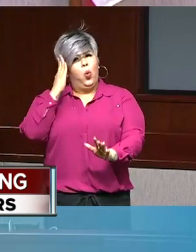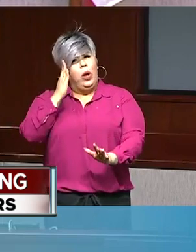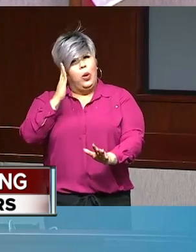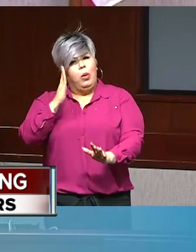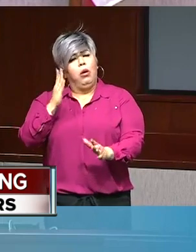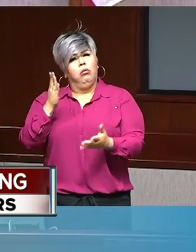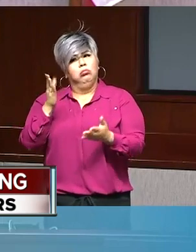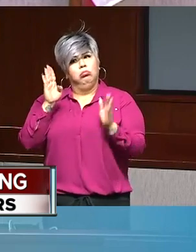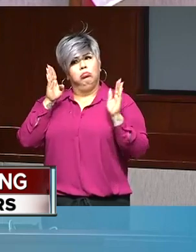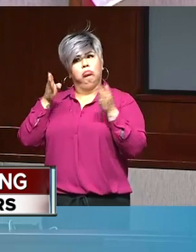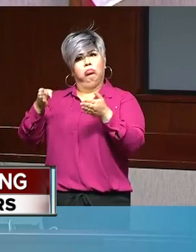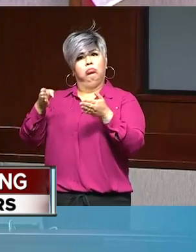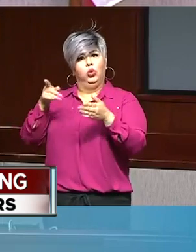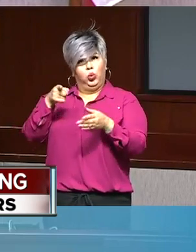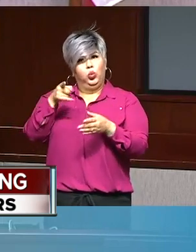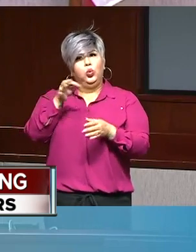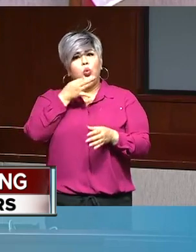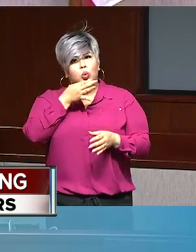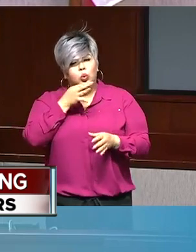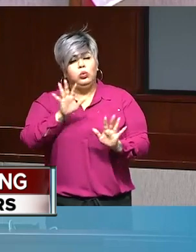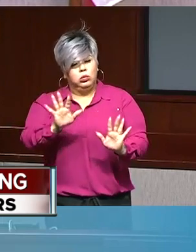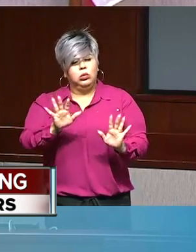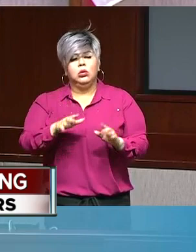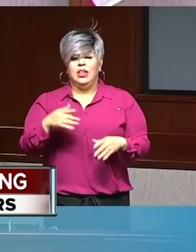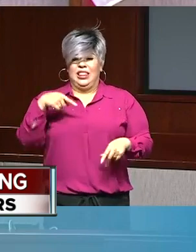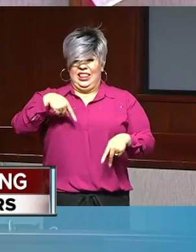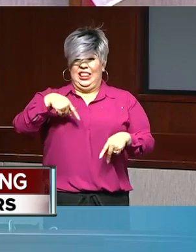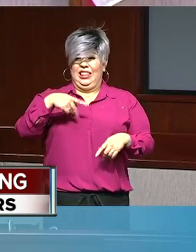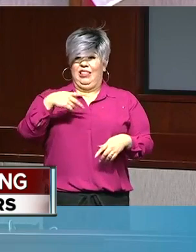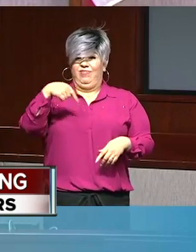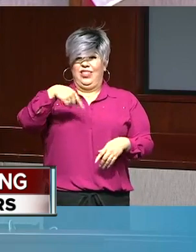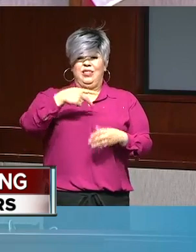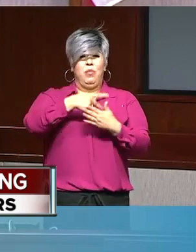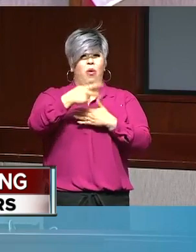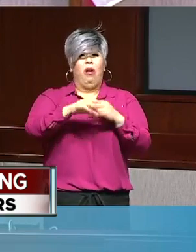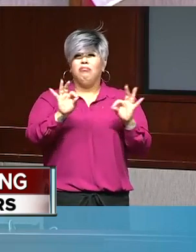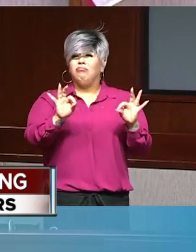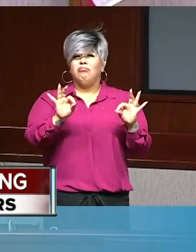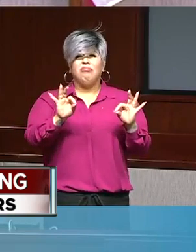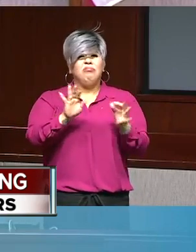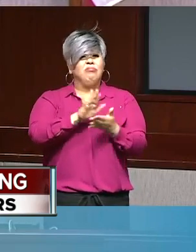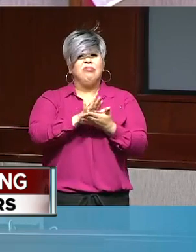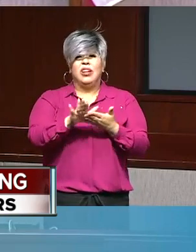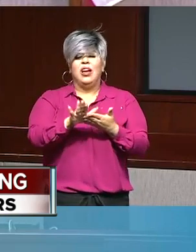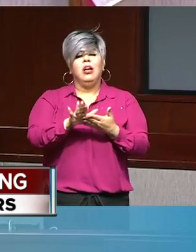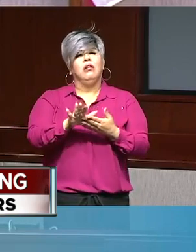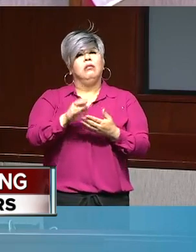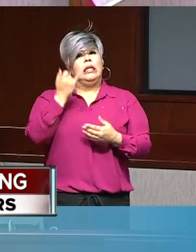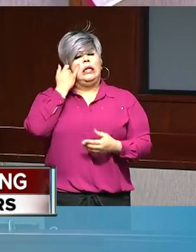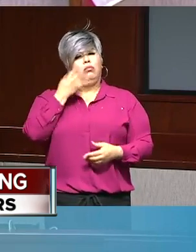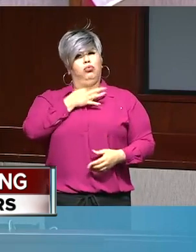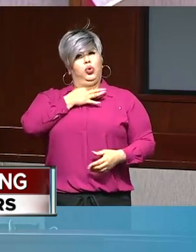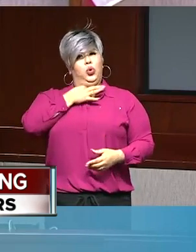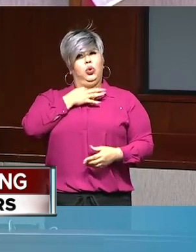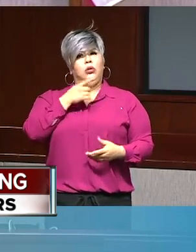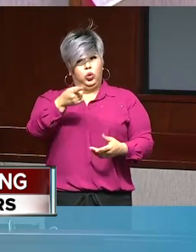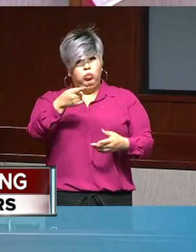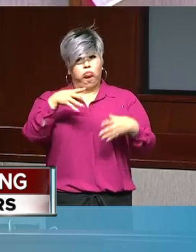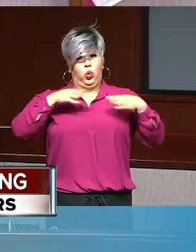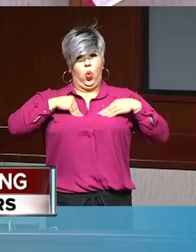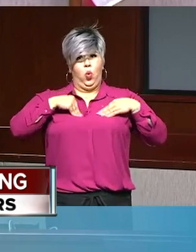some point. That we're pleased with this program. Again, you can get details on this program if you're a small